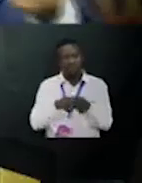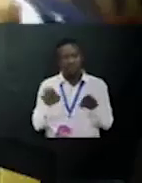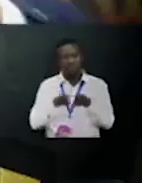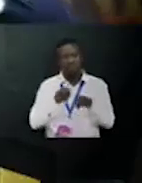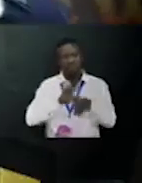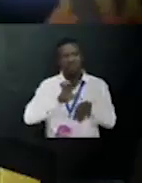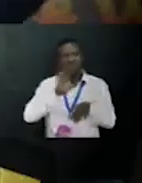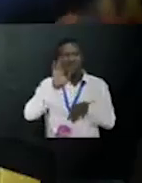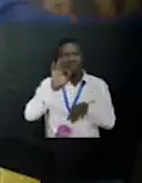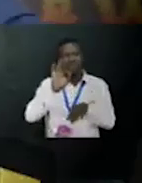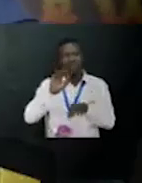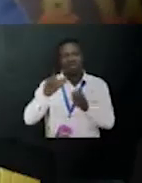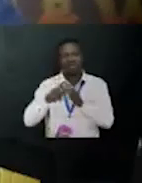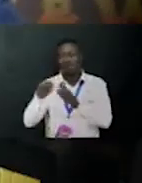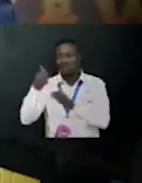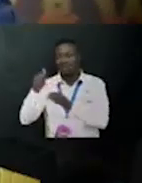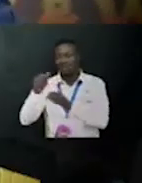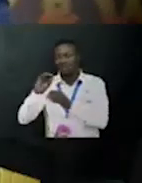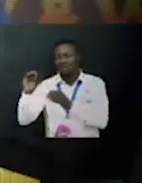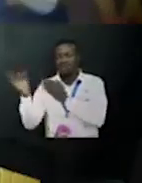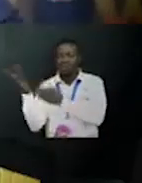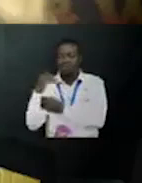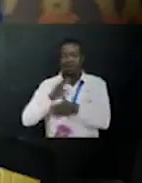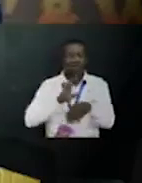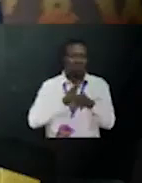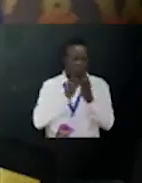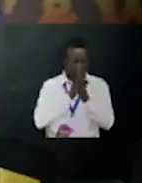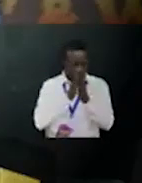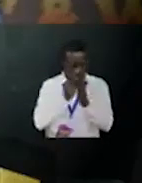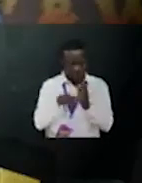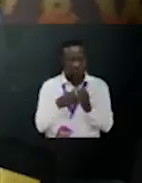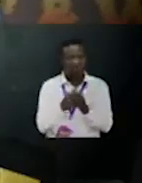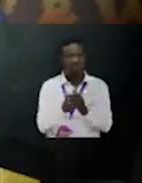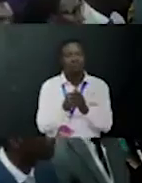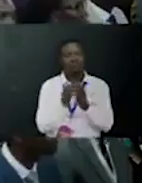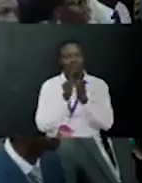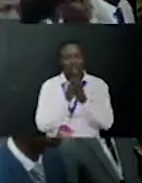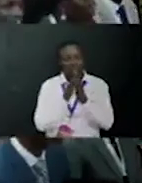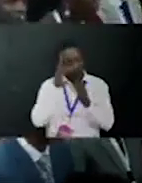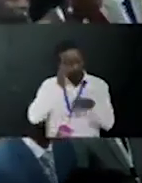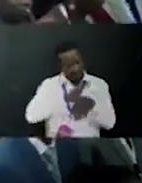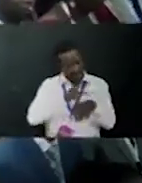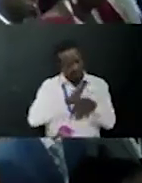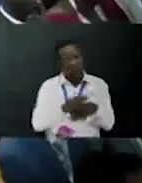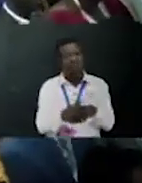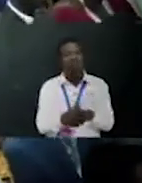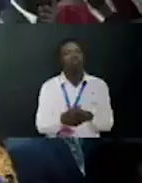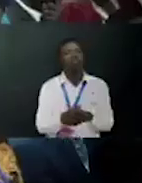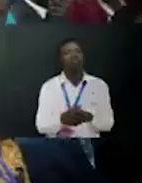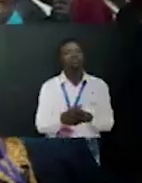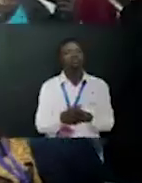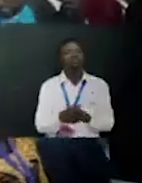9 o'clock, and by 10 o'clock we are back in church praying, interceding for the church.